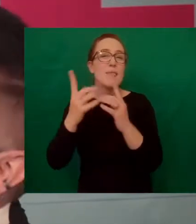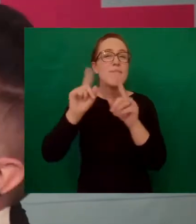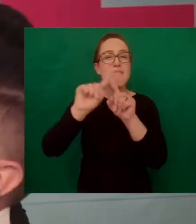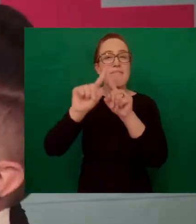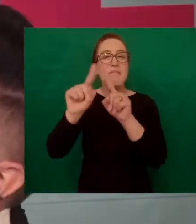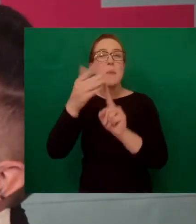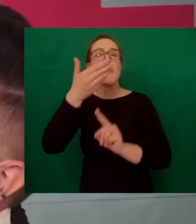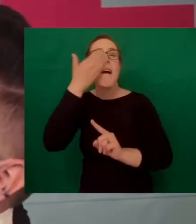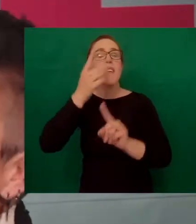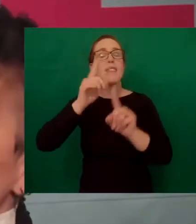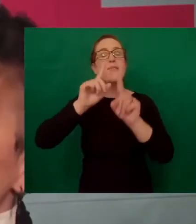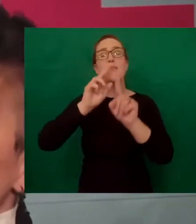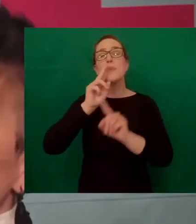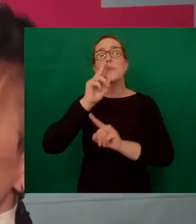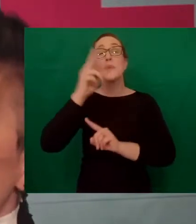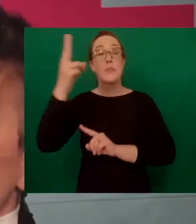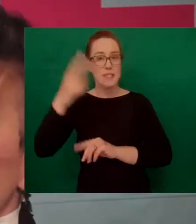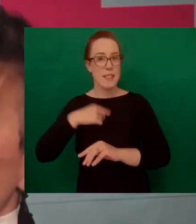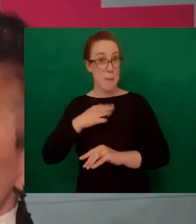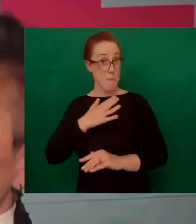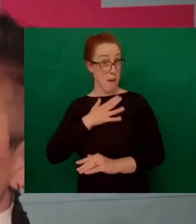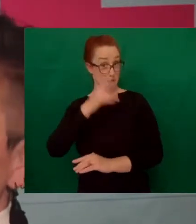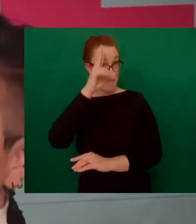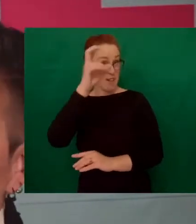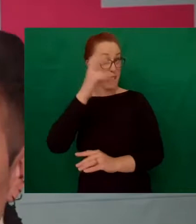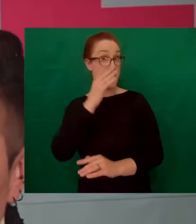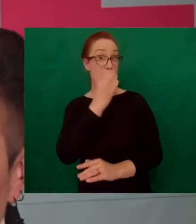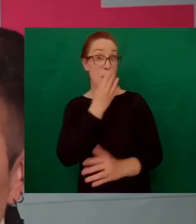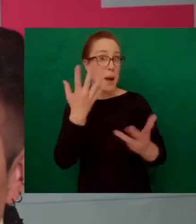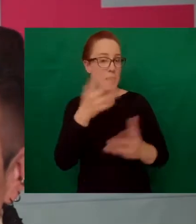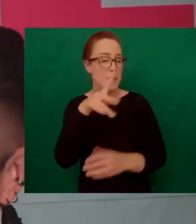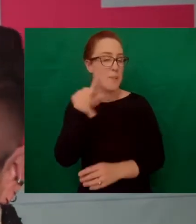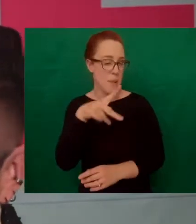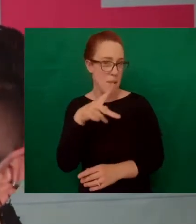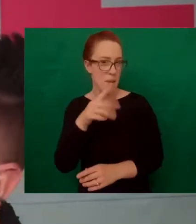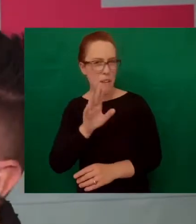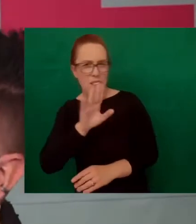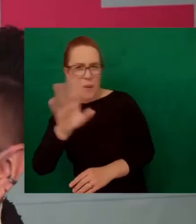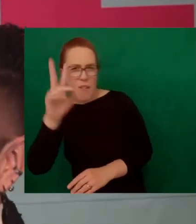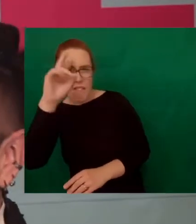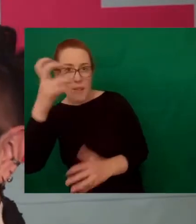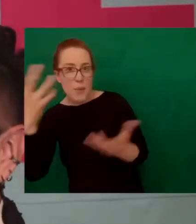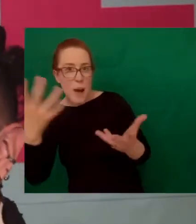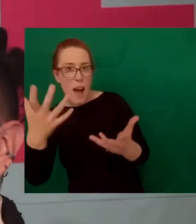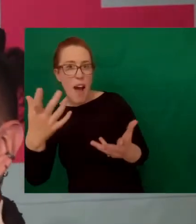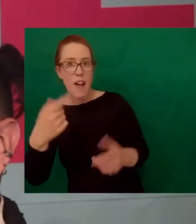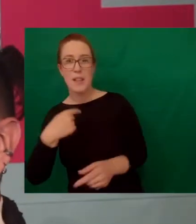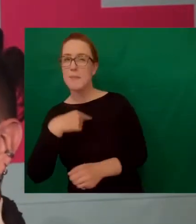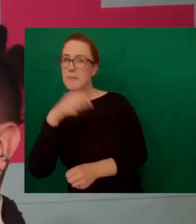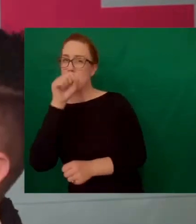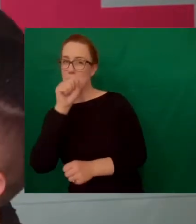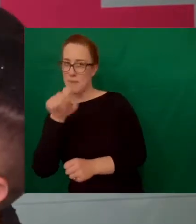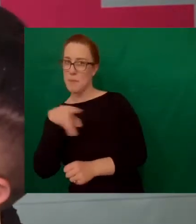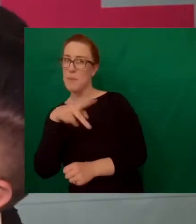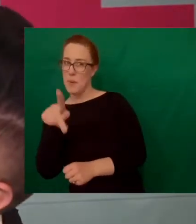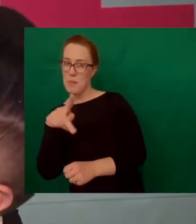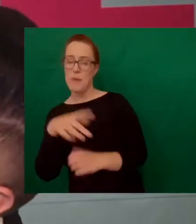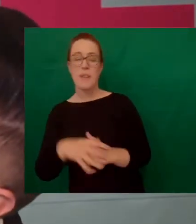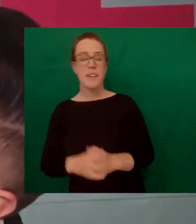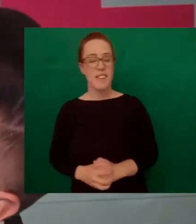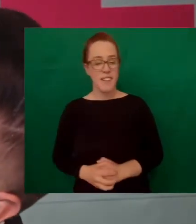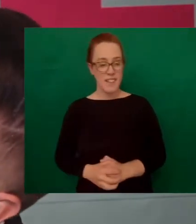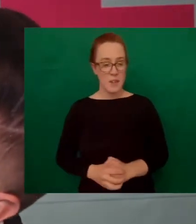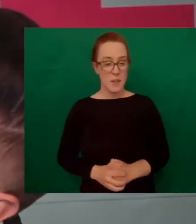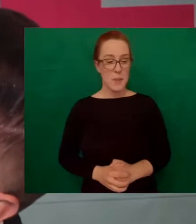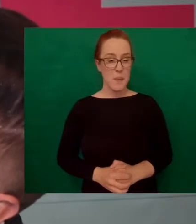scent. The purple ones are my favorite. Which are your favorites? I also am a little partial to purple.